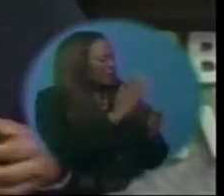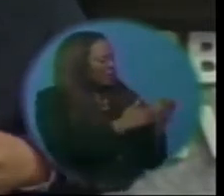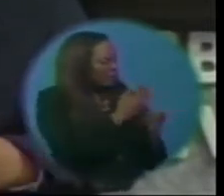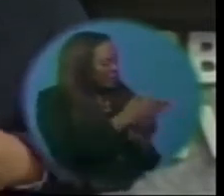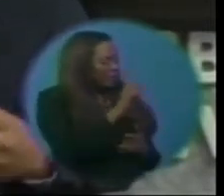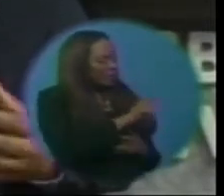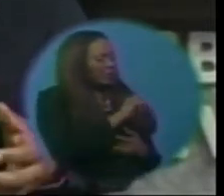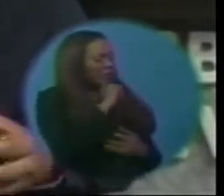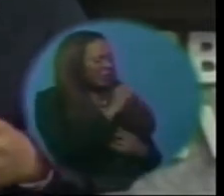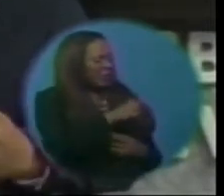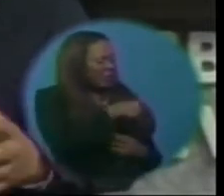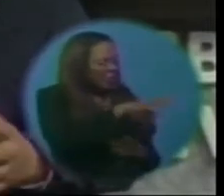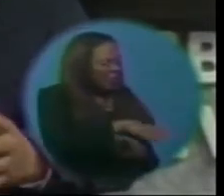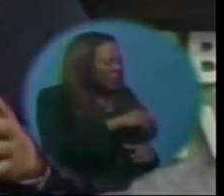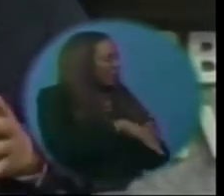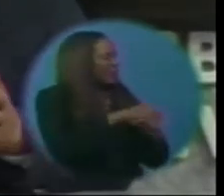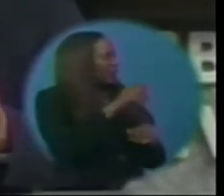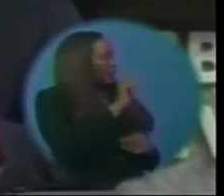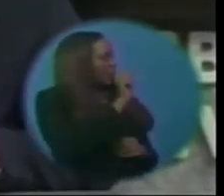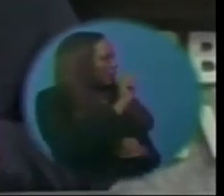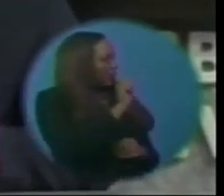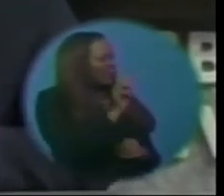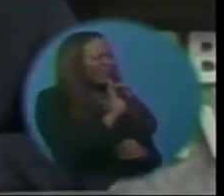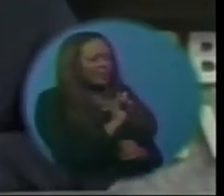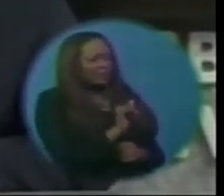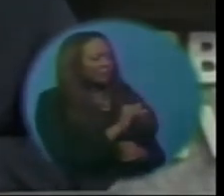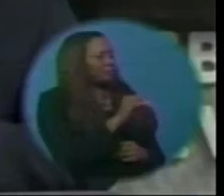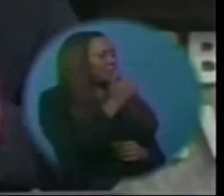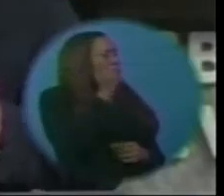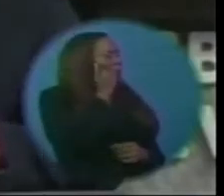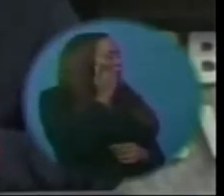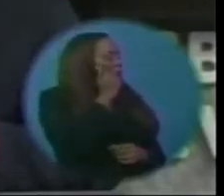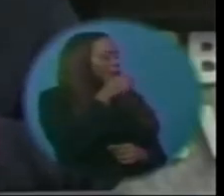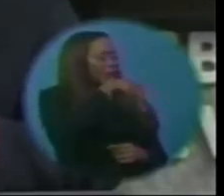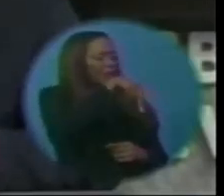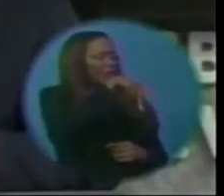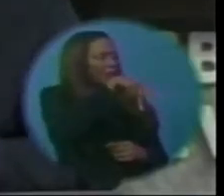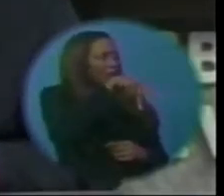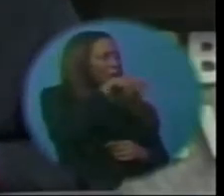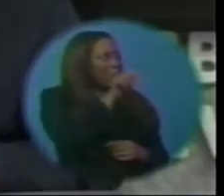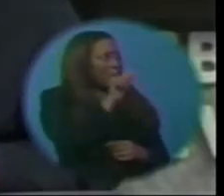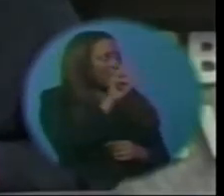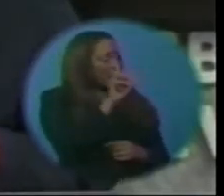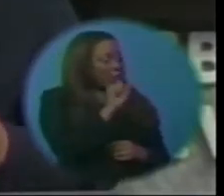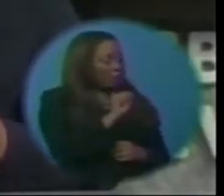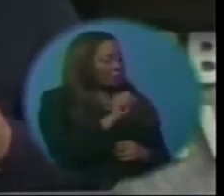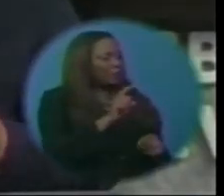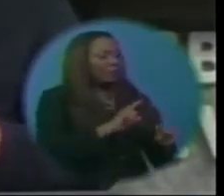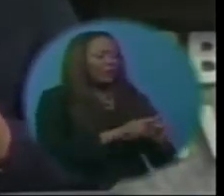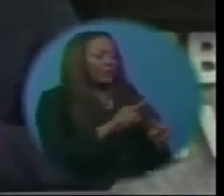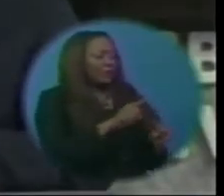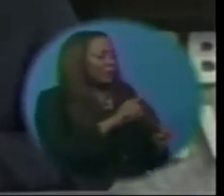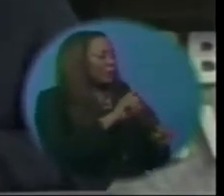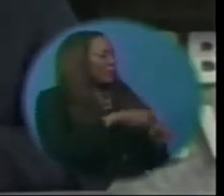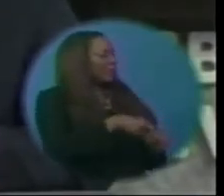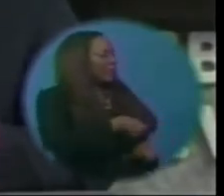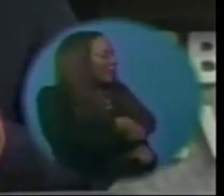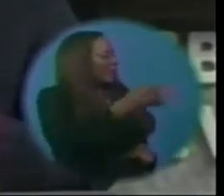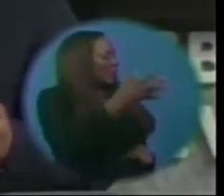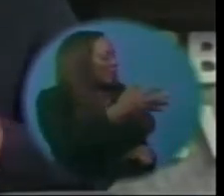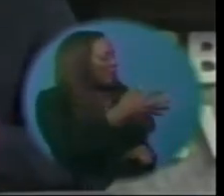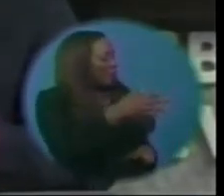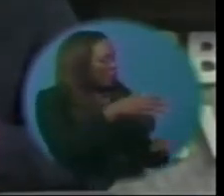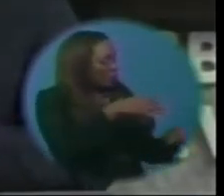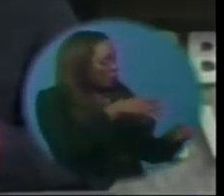Sanitary napkins, condoms, you name it. There are many extraneous material that finds its way into the sewer system, and that really, because they do